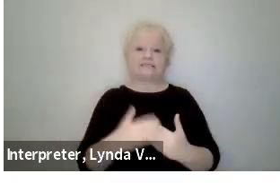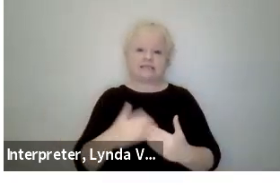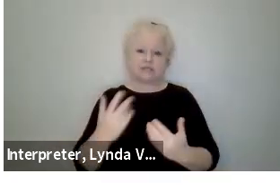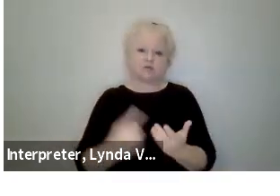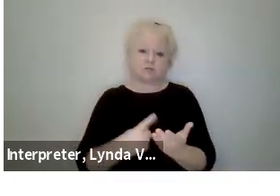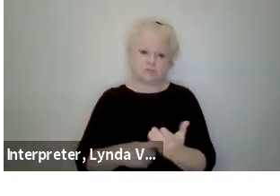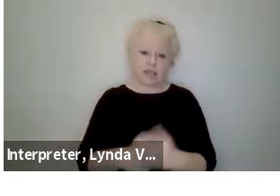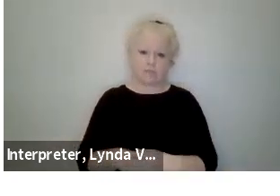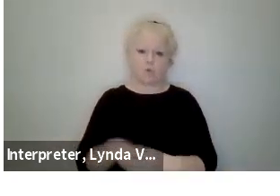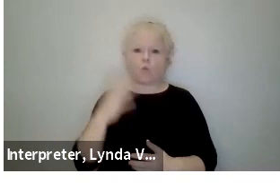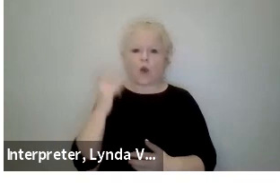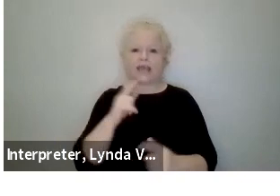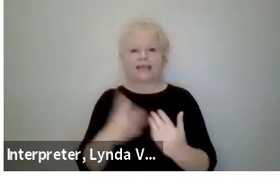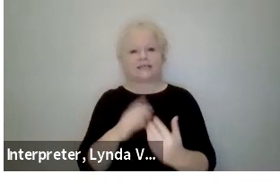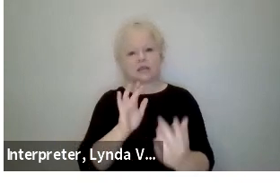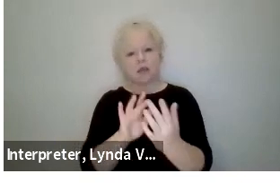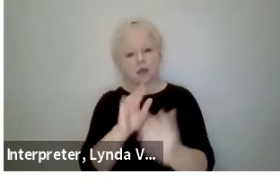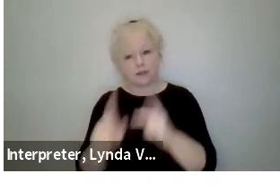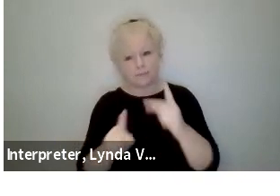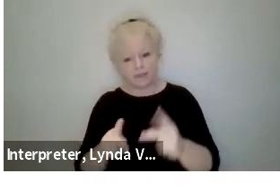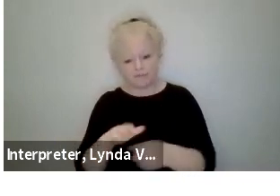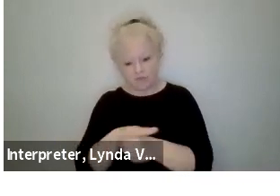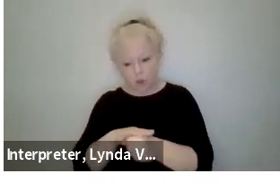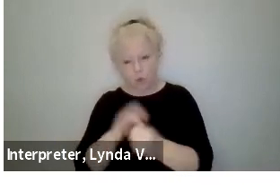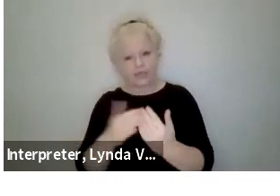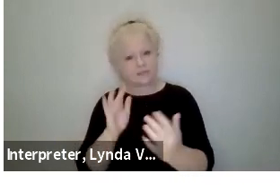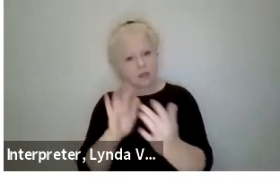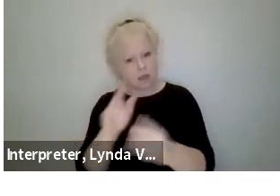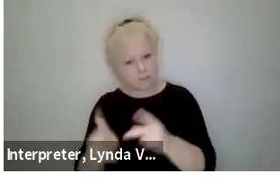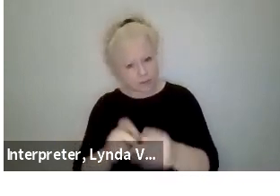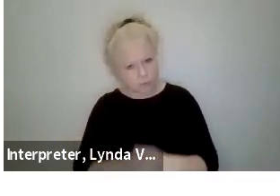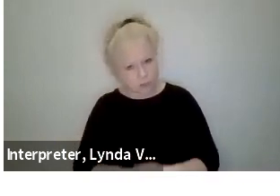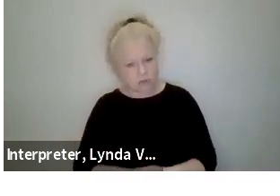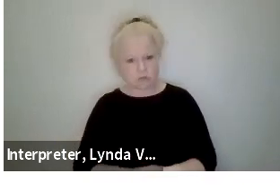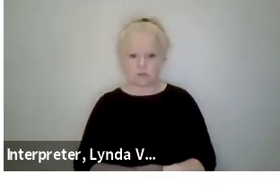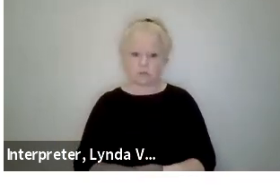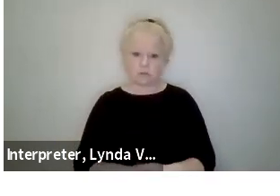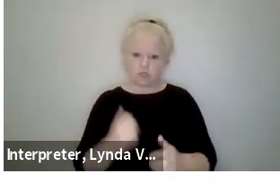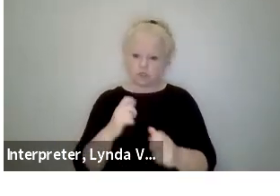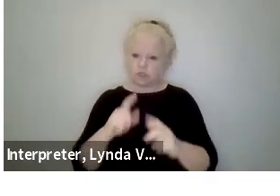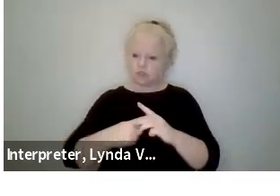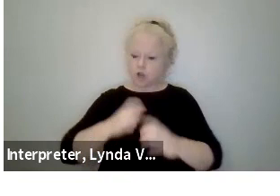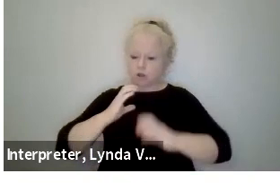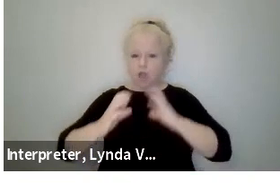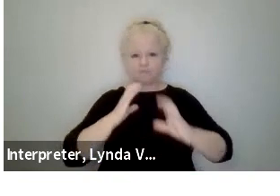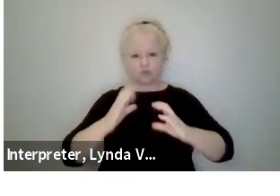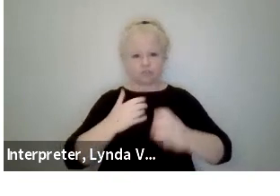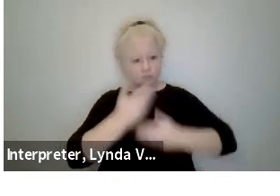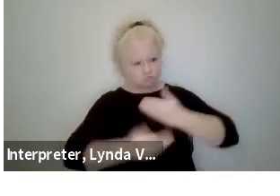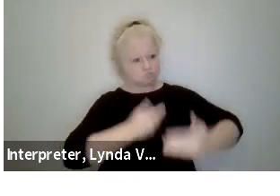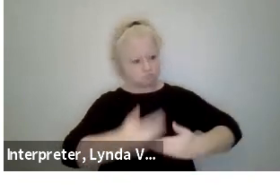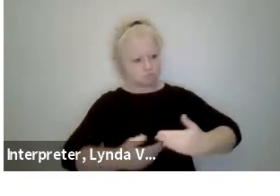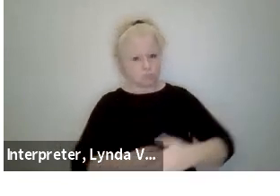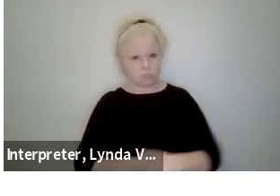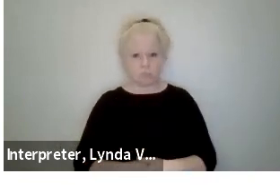contact. And especially if they're local, it's easier to, start up a conversation sometimes. But